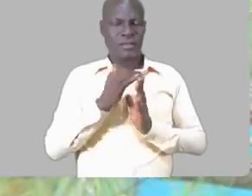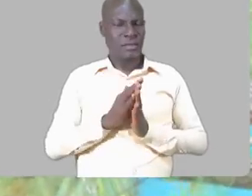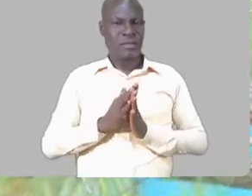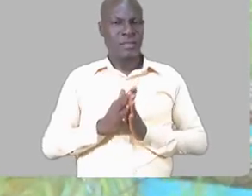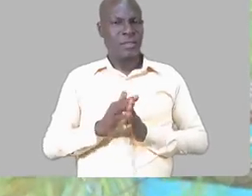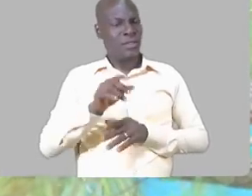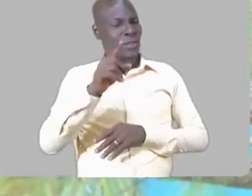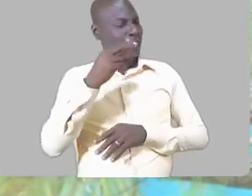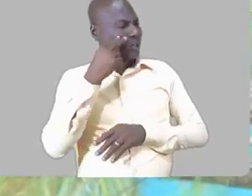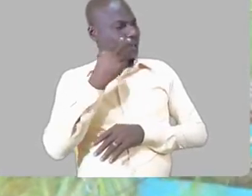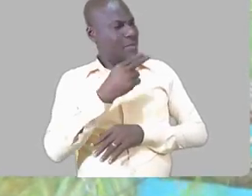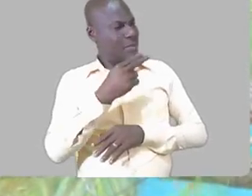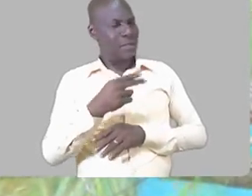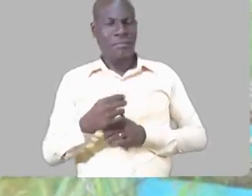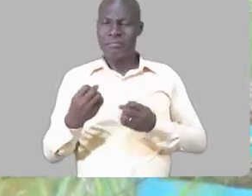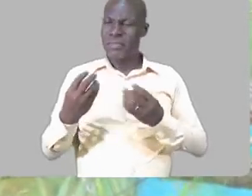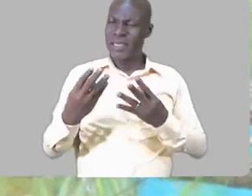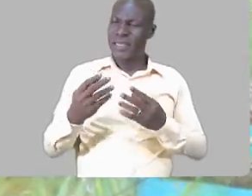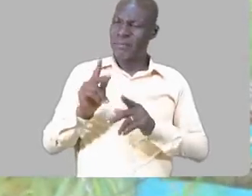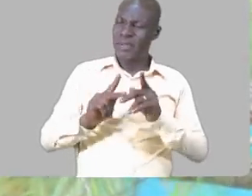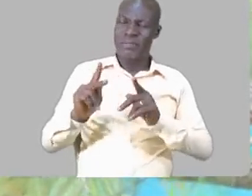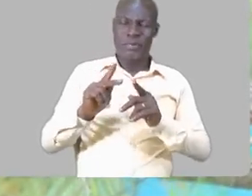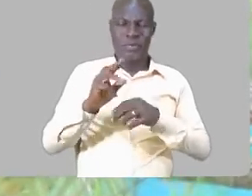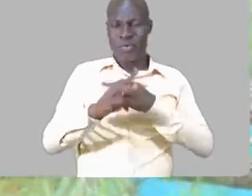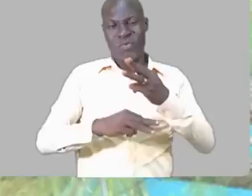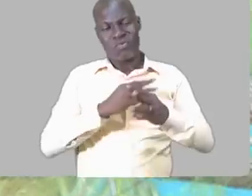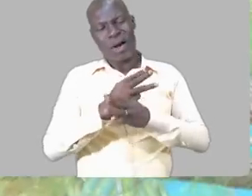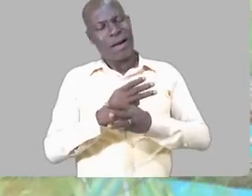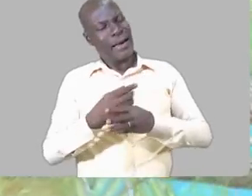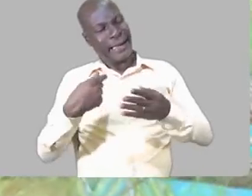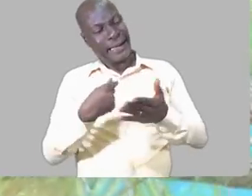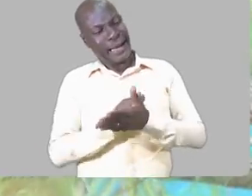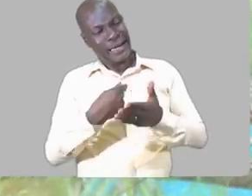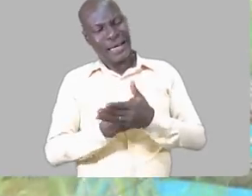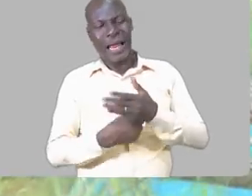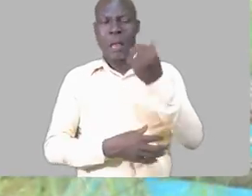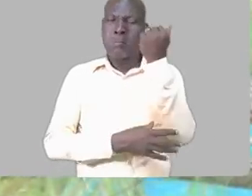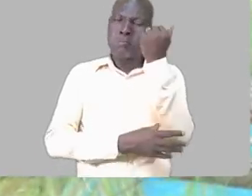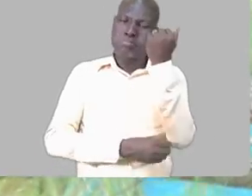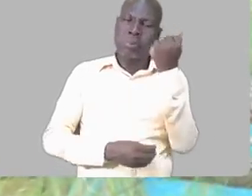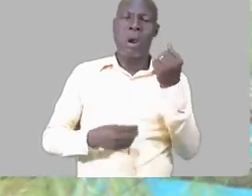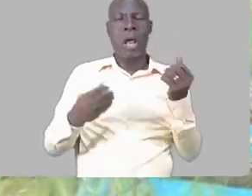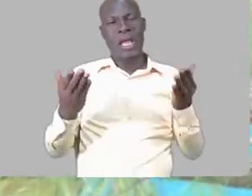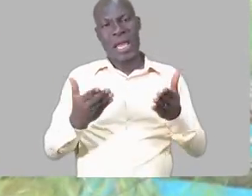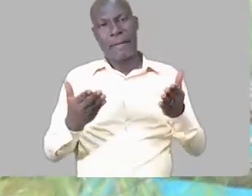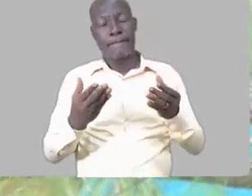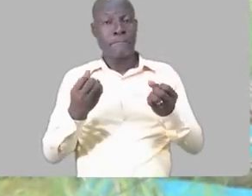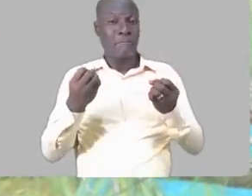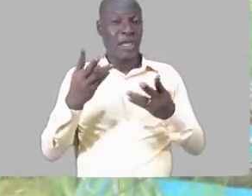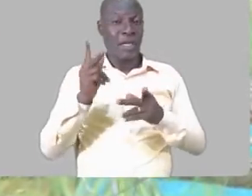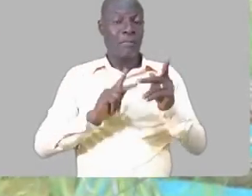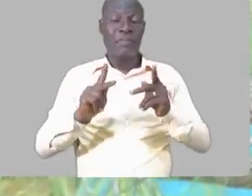now sha ewiase Ghana hampa asabi ohia adokru yen omo a eto